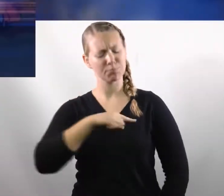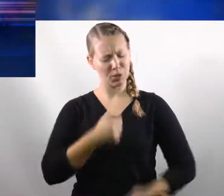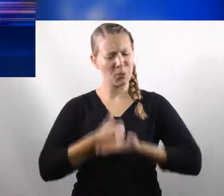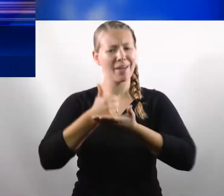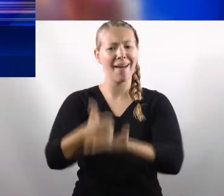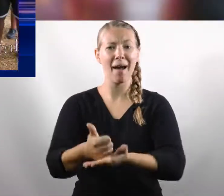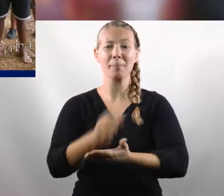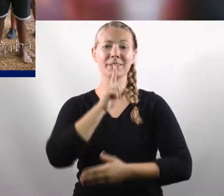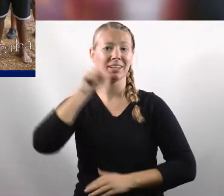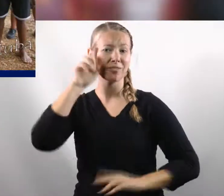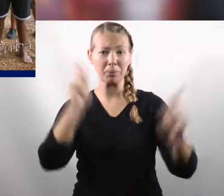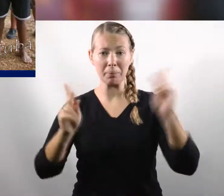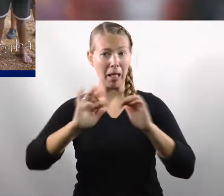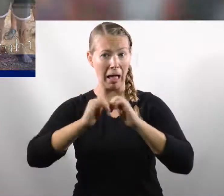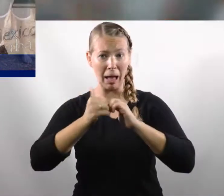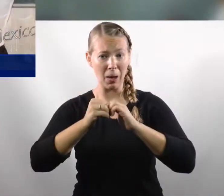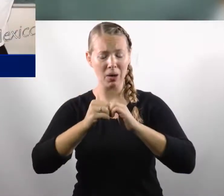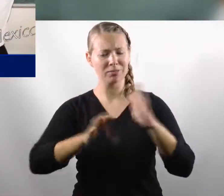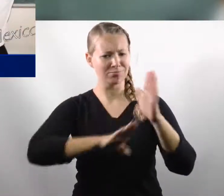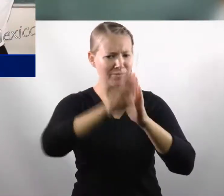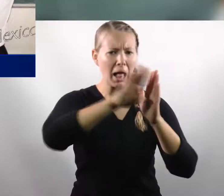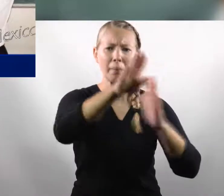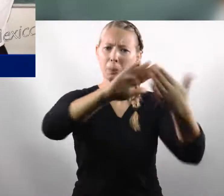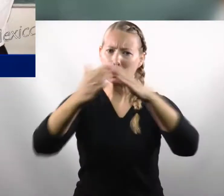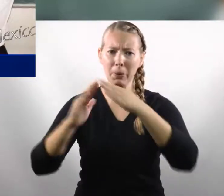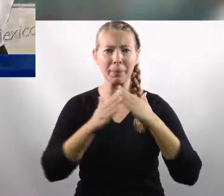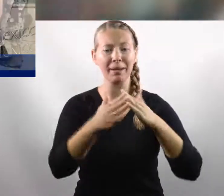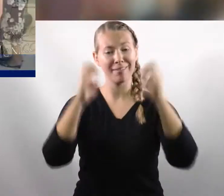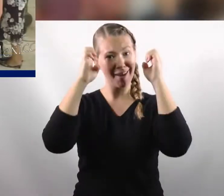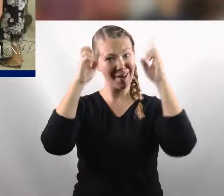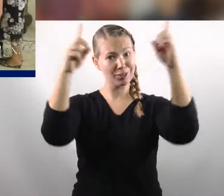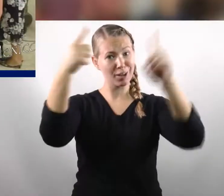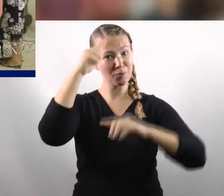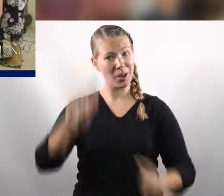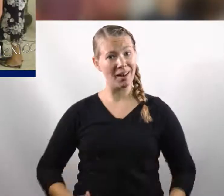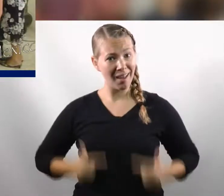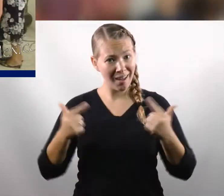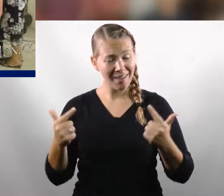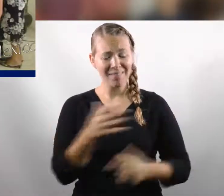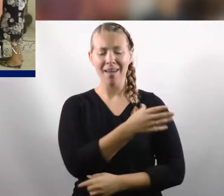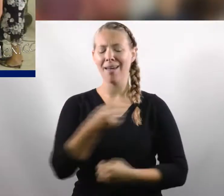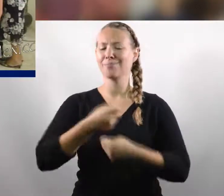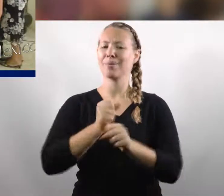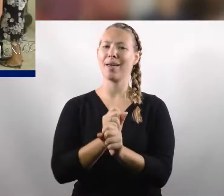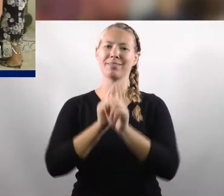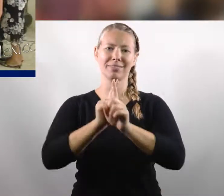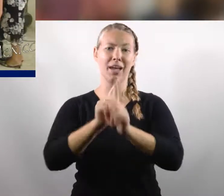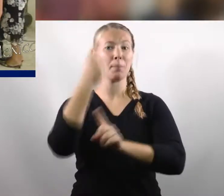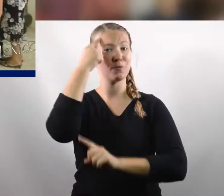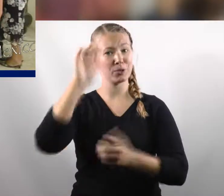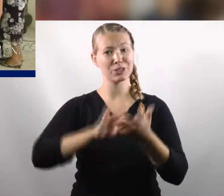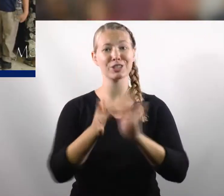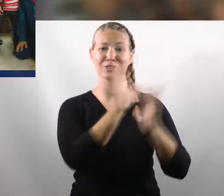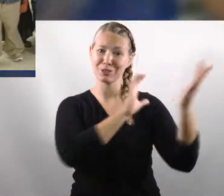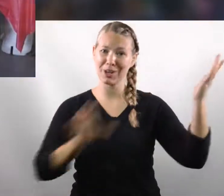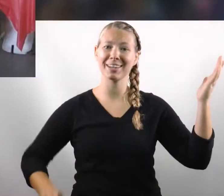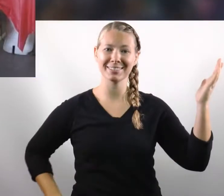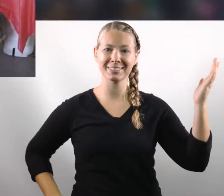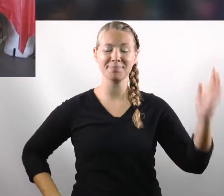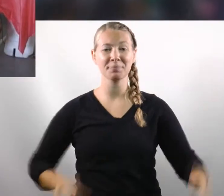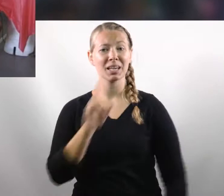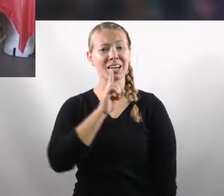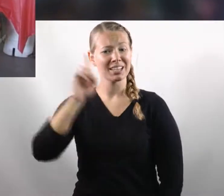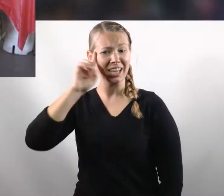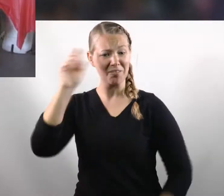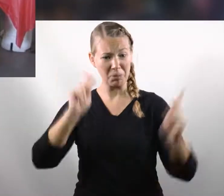help the deaf by building communities, educating for life, and making disciples for Jesus Christ. The deaf